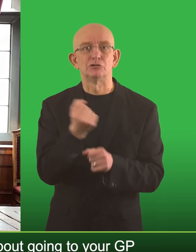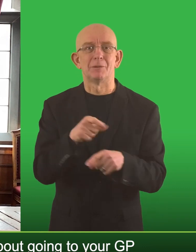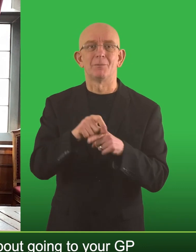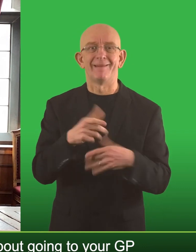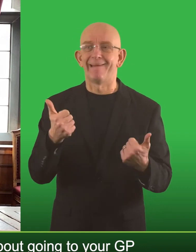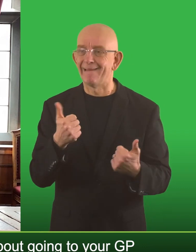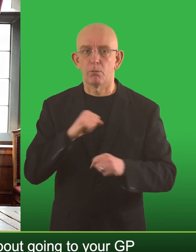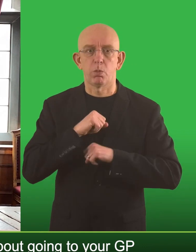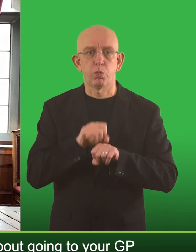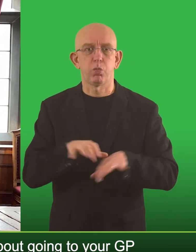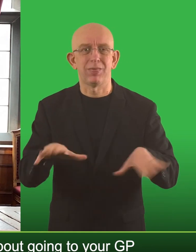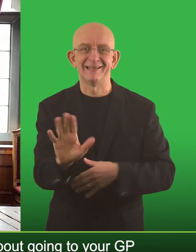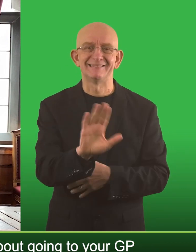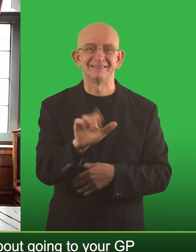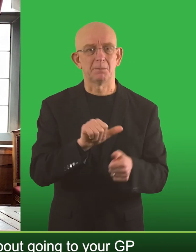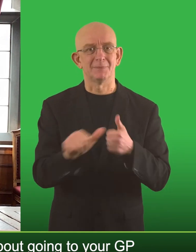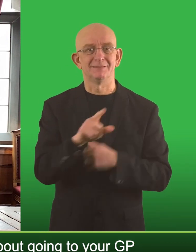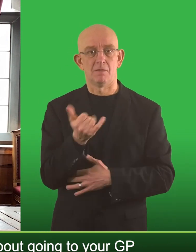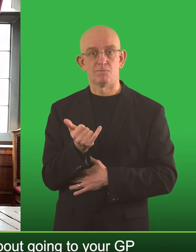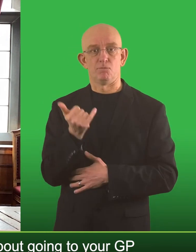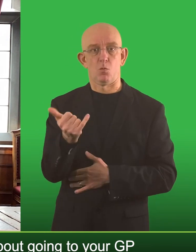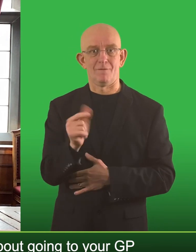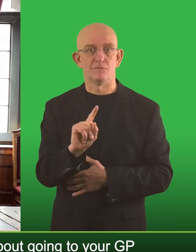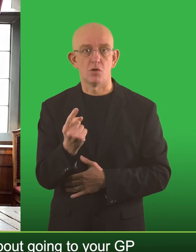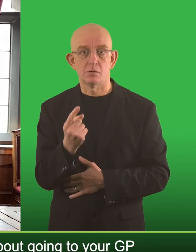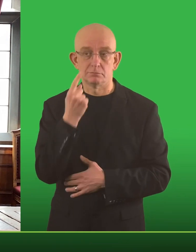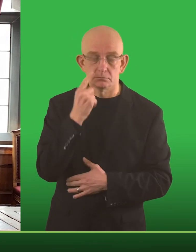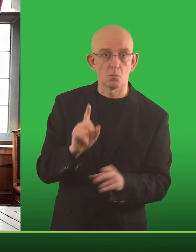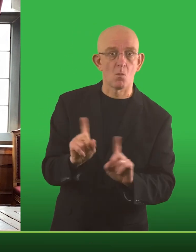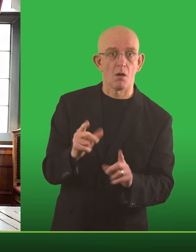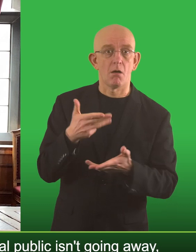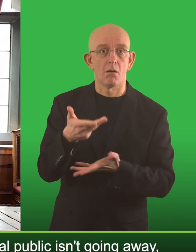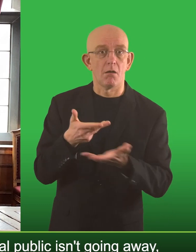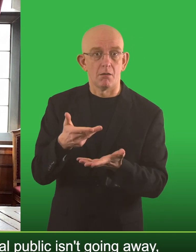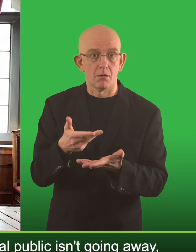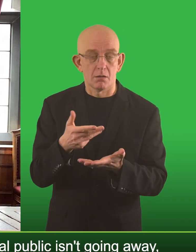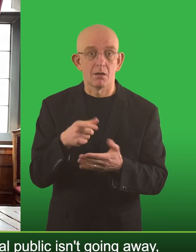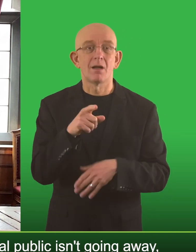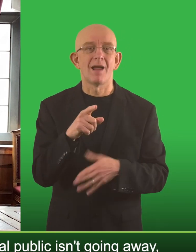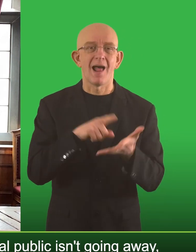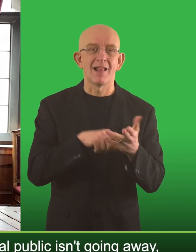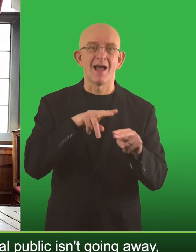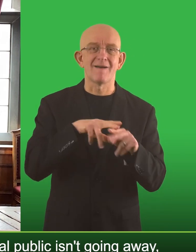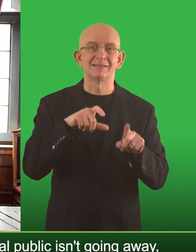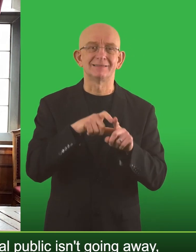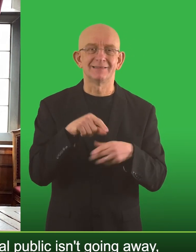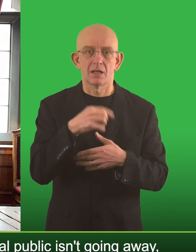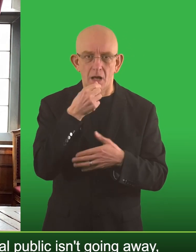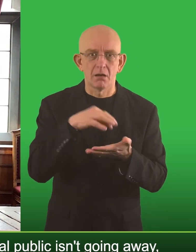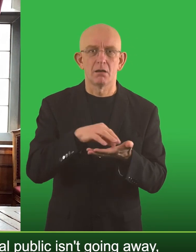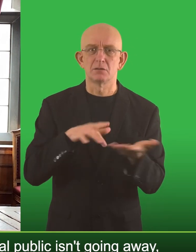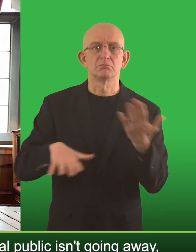and I'd encourage you to call first, and clinical triage will happen. Lateral flow device testing for the general public isn't